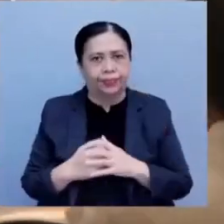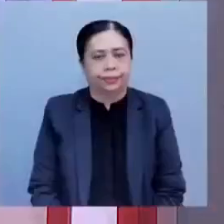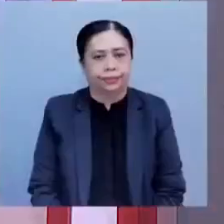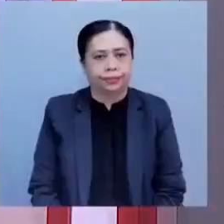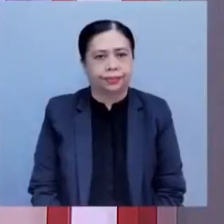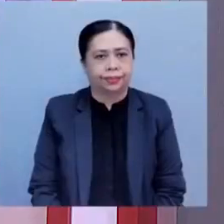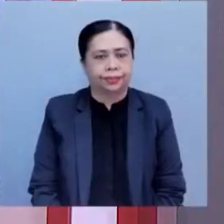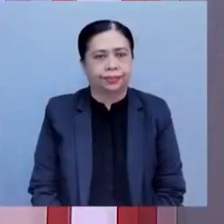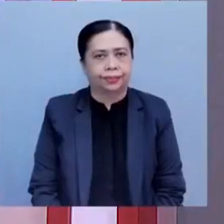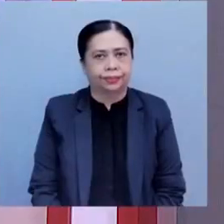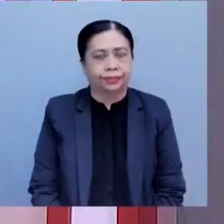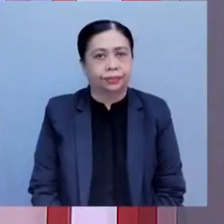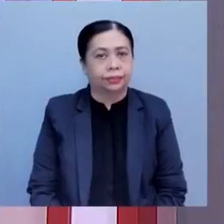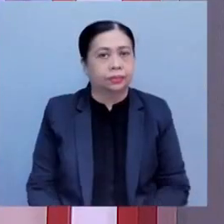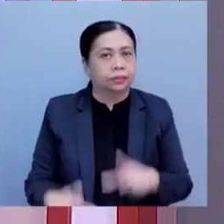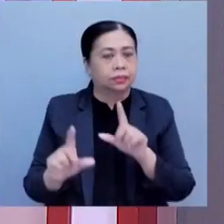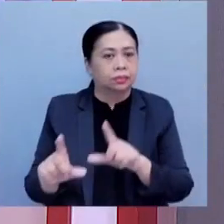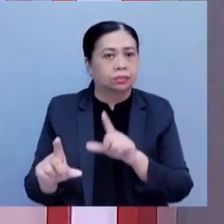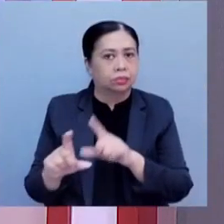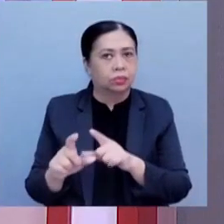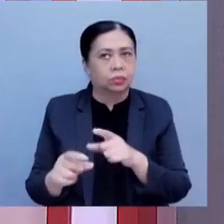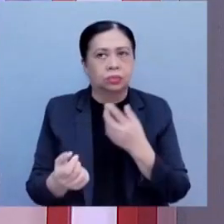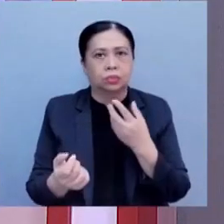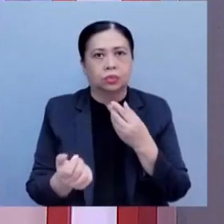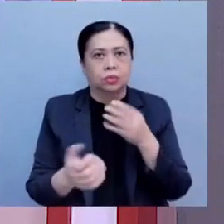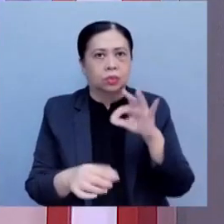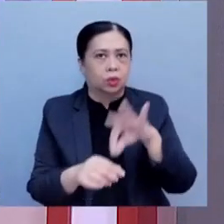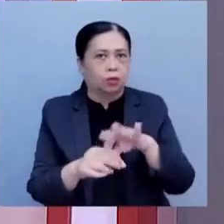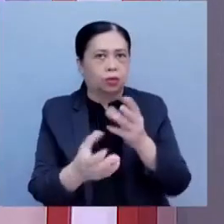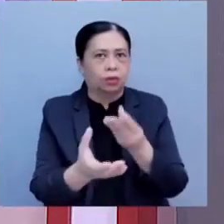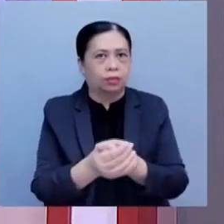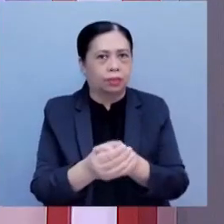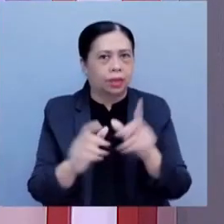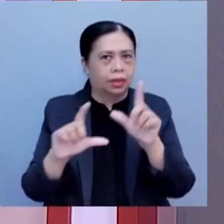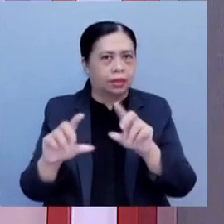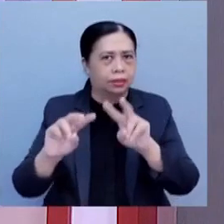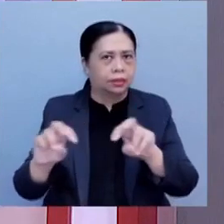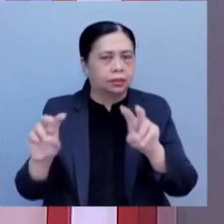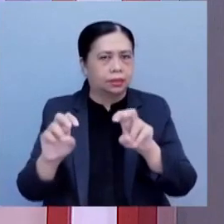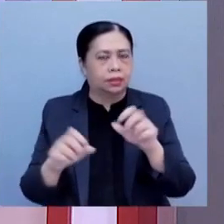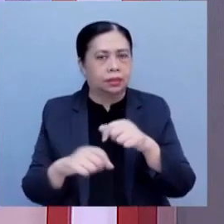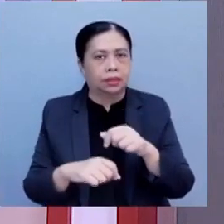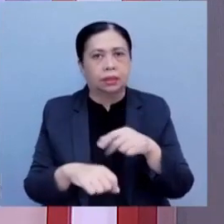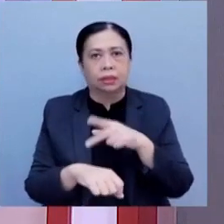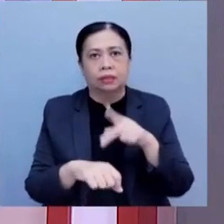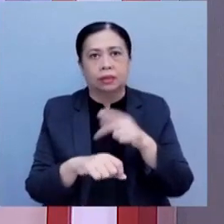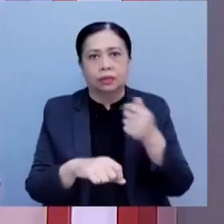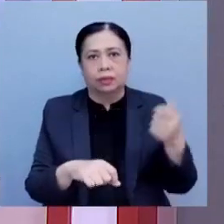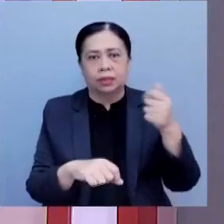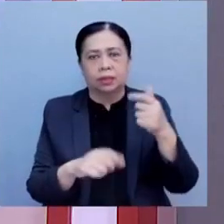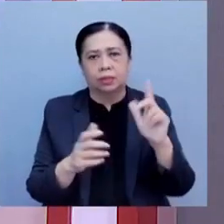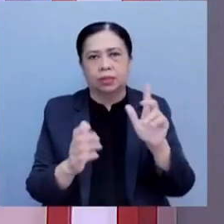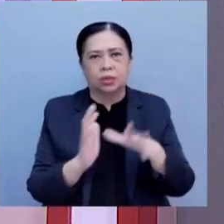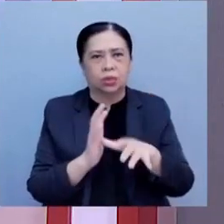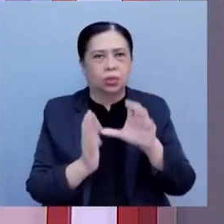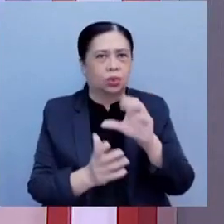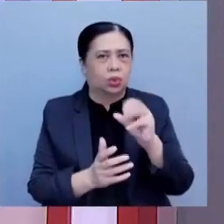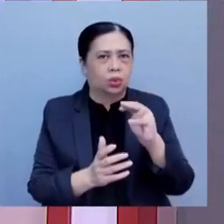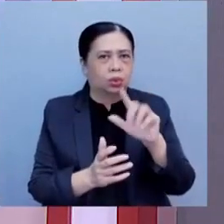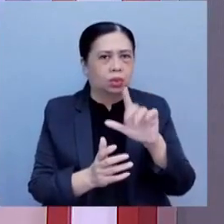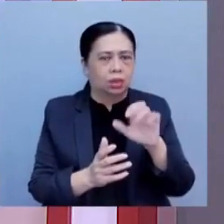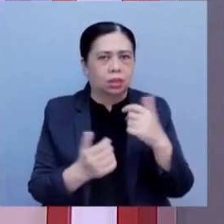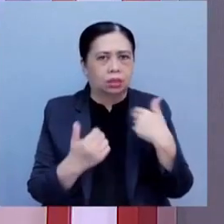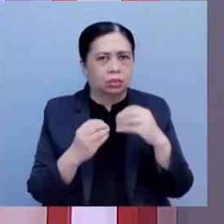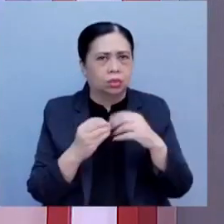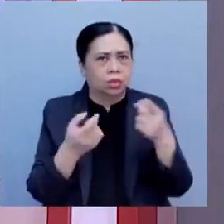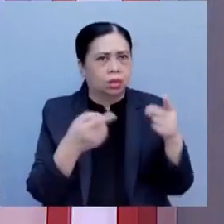line. Suspected vote-buying activity in Navotas under scrutiny by Philippine election officials. There is also mounting concern over